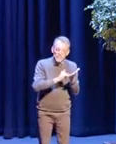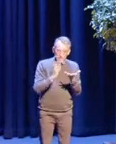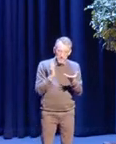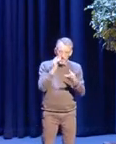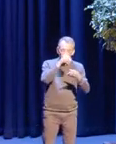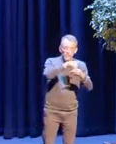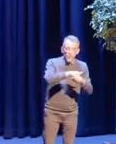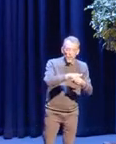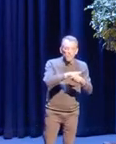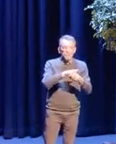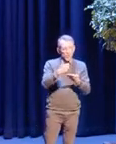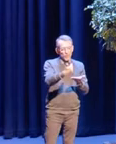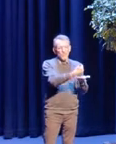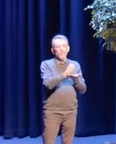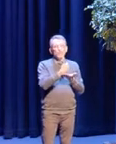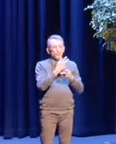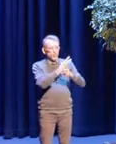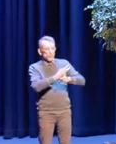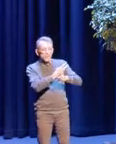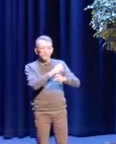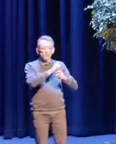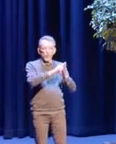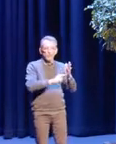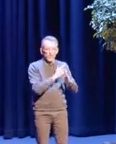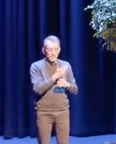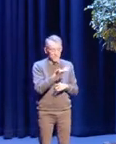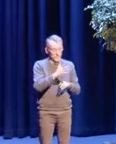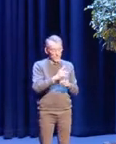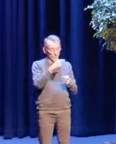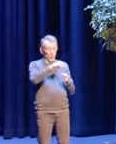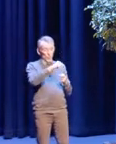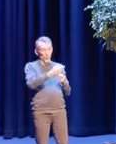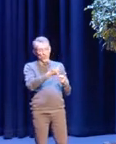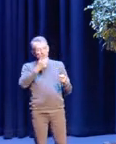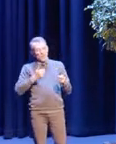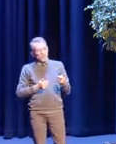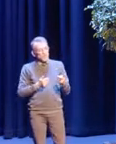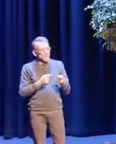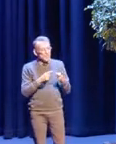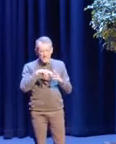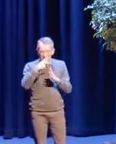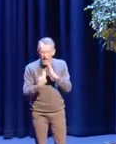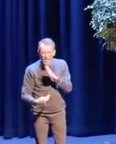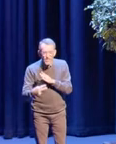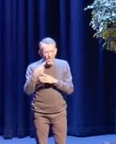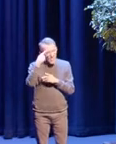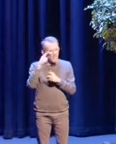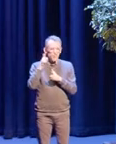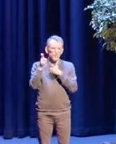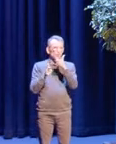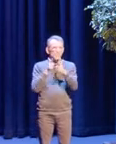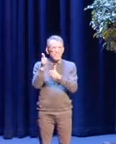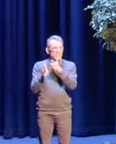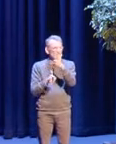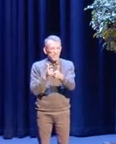in a marine conservation project. And prior to this, I had only ever dived in like tourist